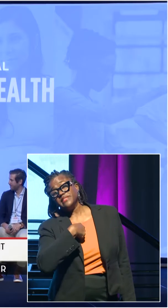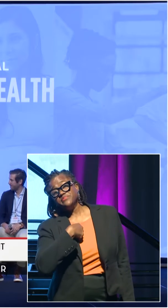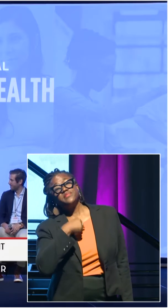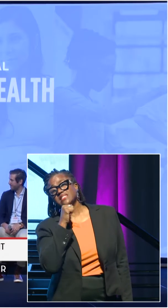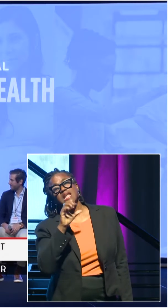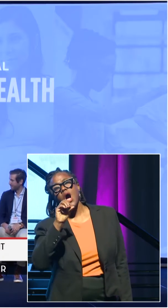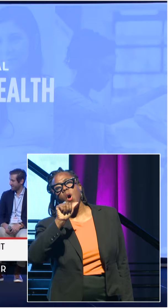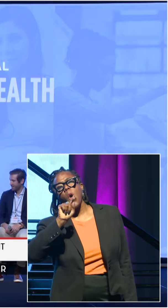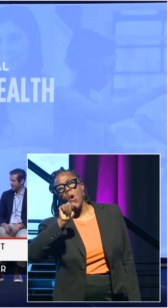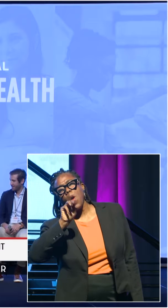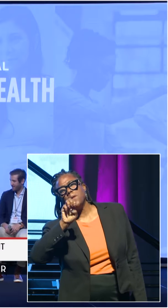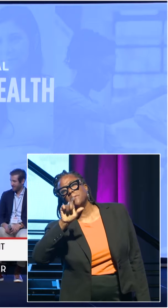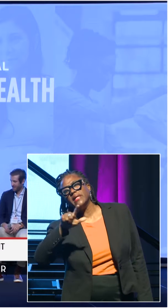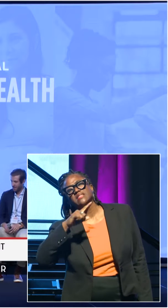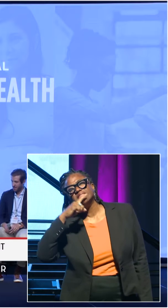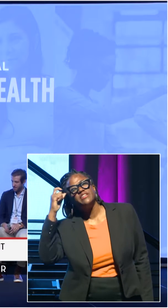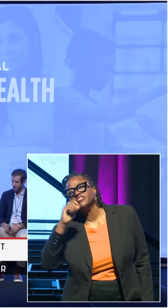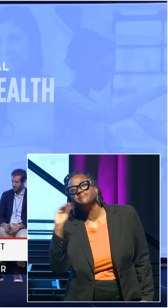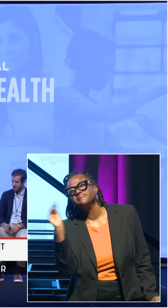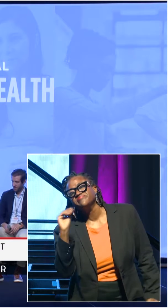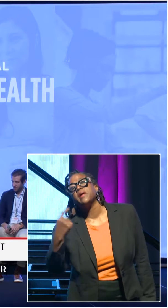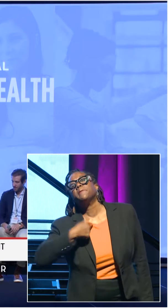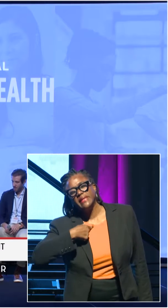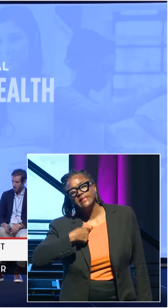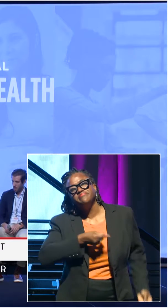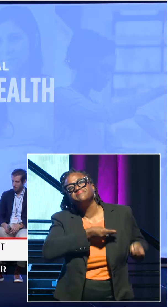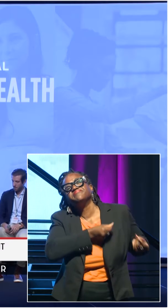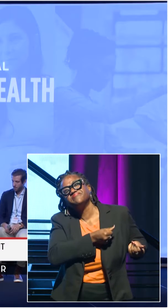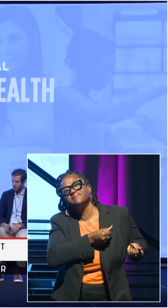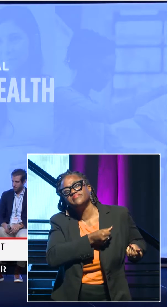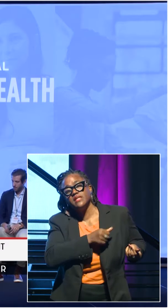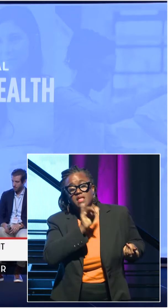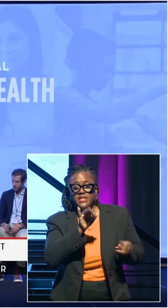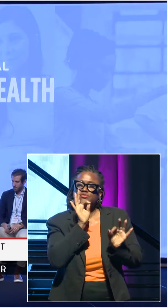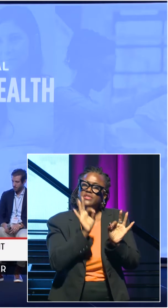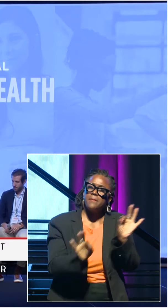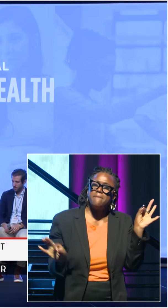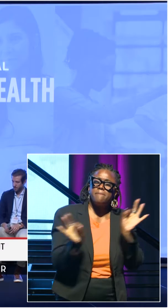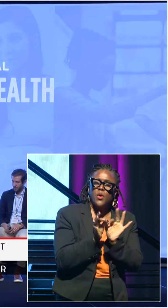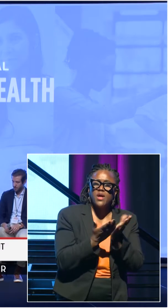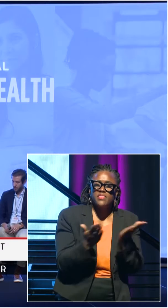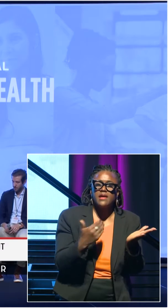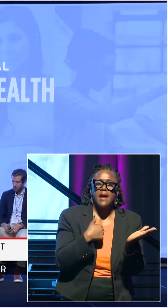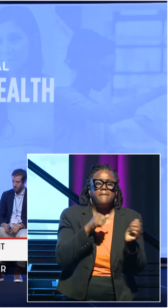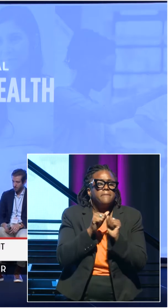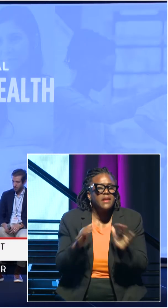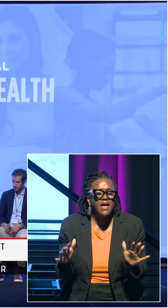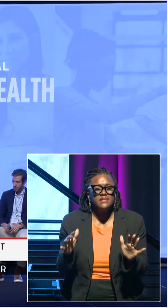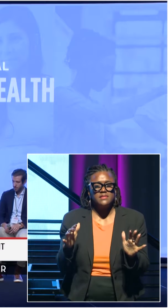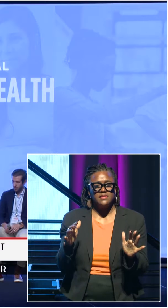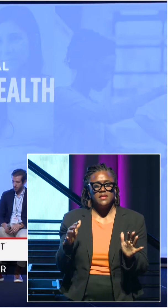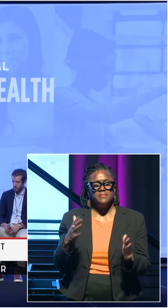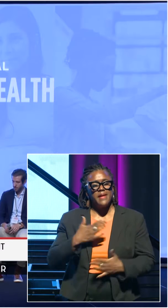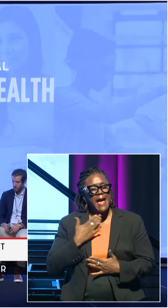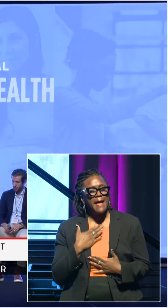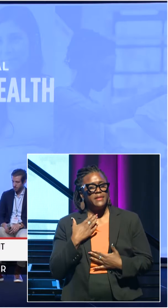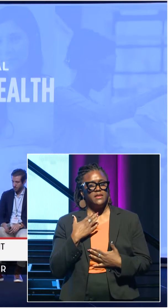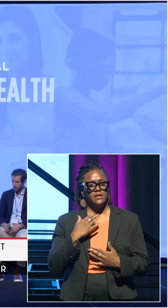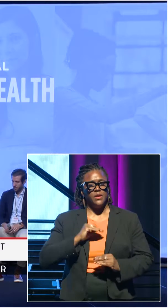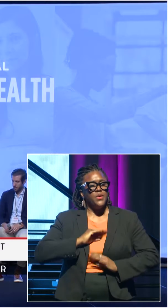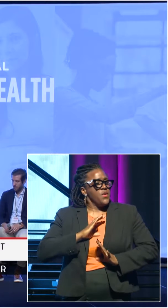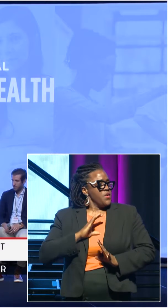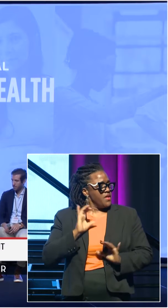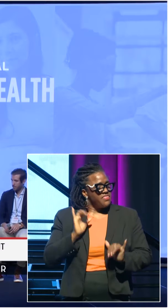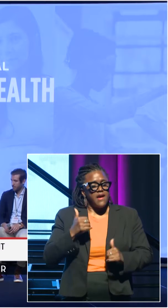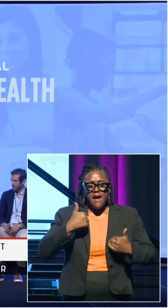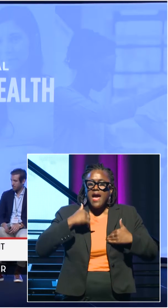me. So it's a very, very important thing, and I'm so blessed and so happy that I had that